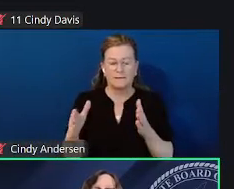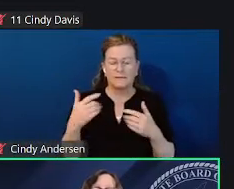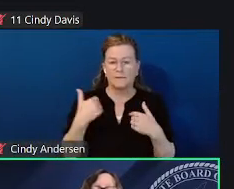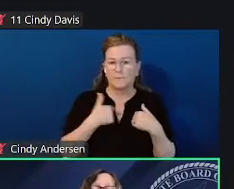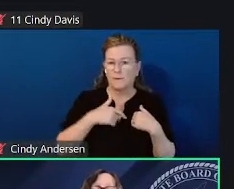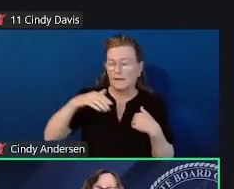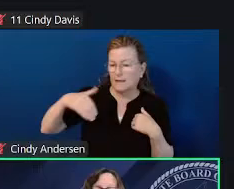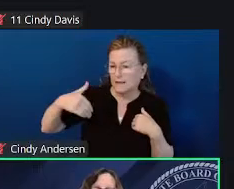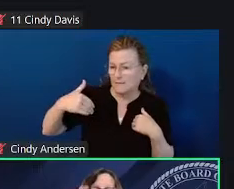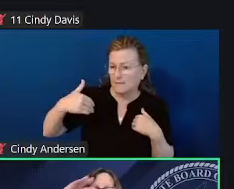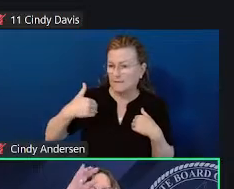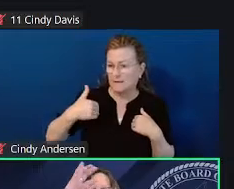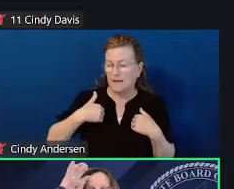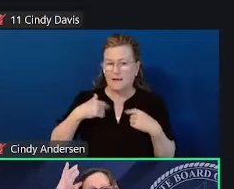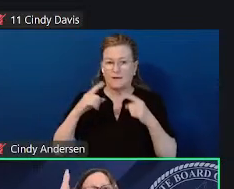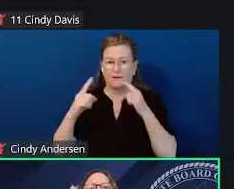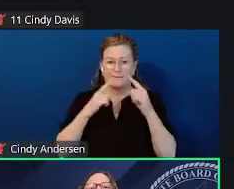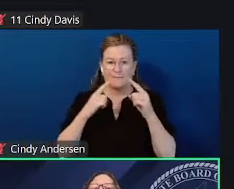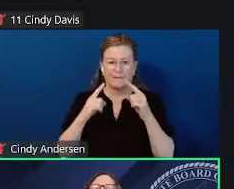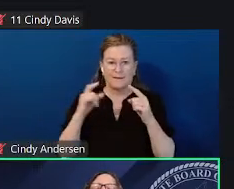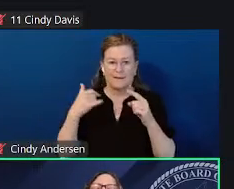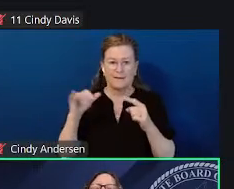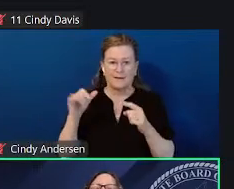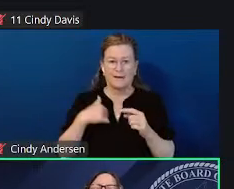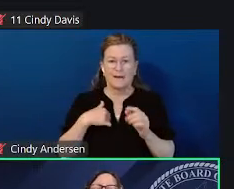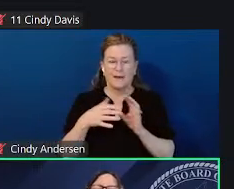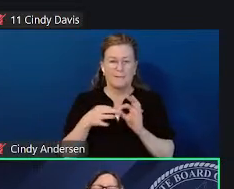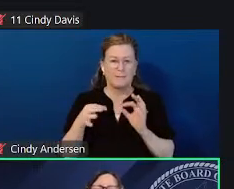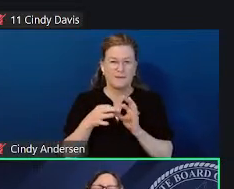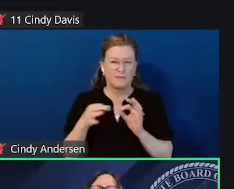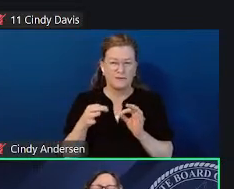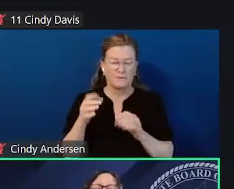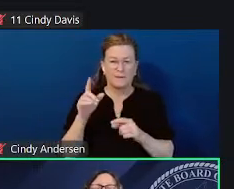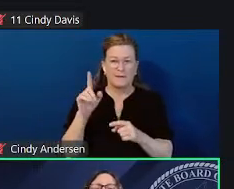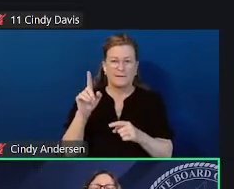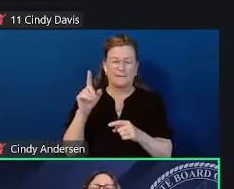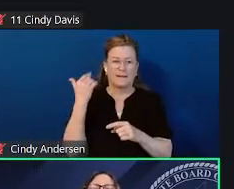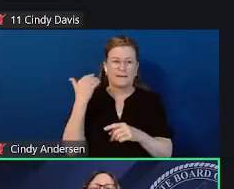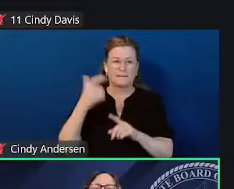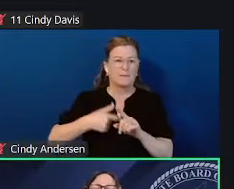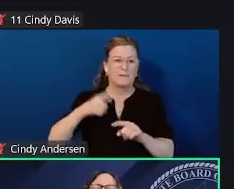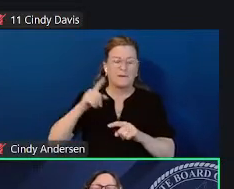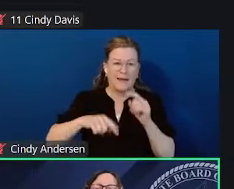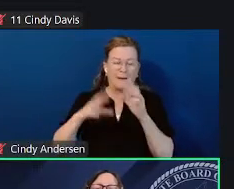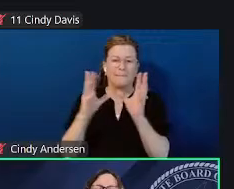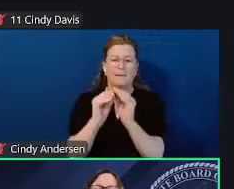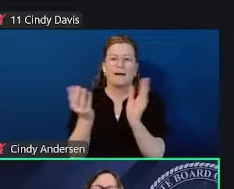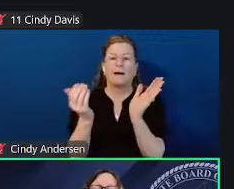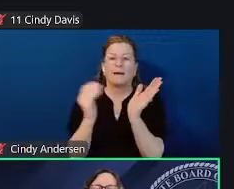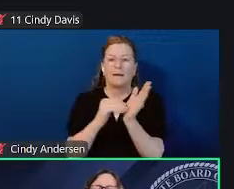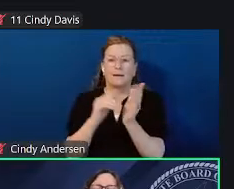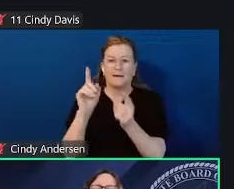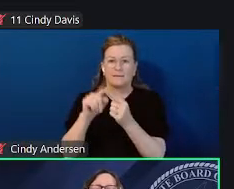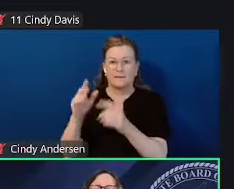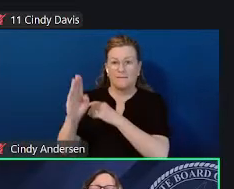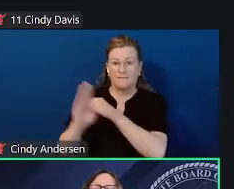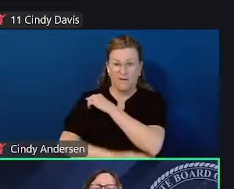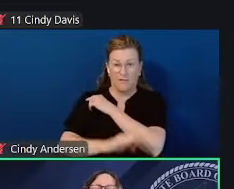conversation, as I told you last month. We wouldn't have a meeting again until the fall. But I did send out